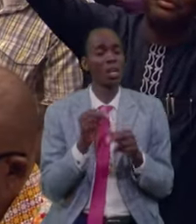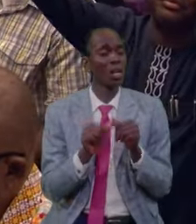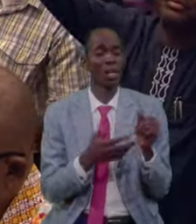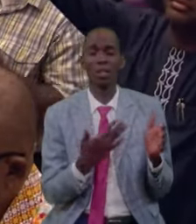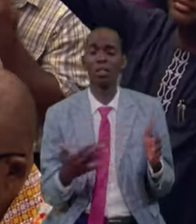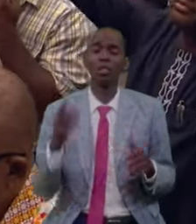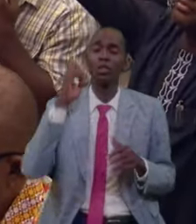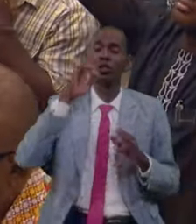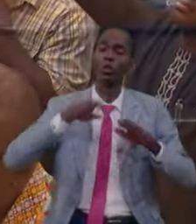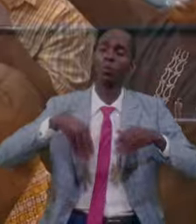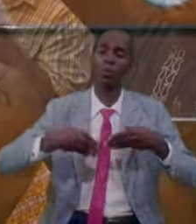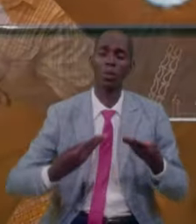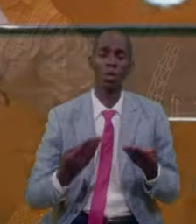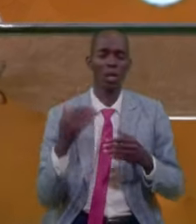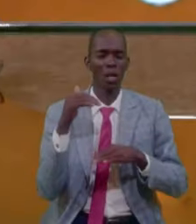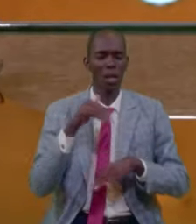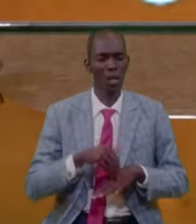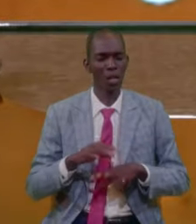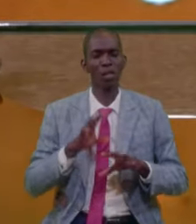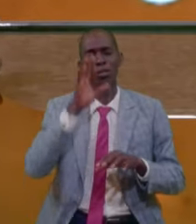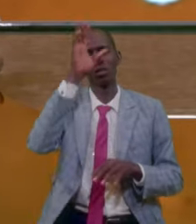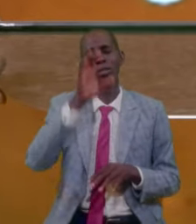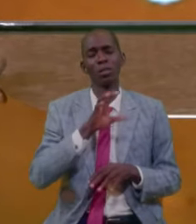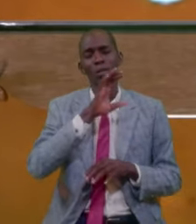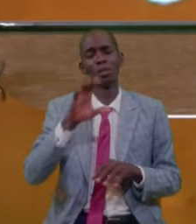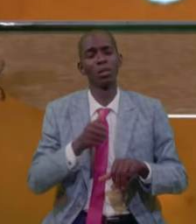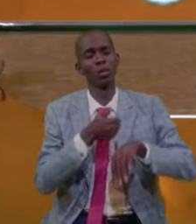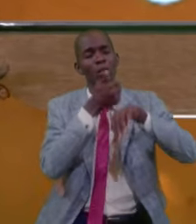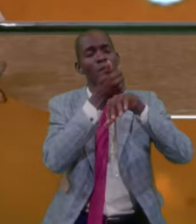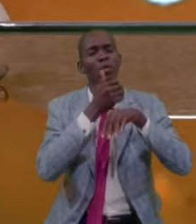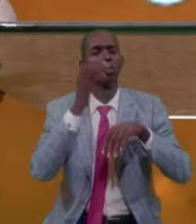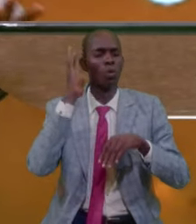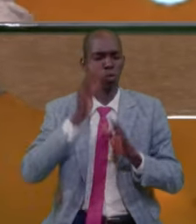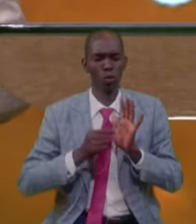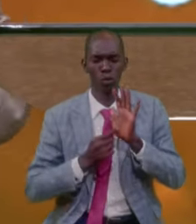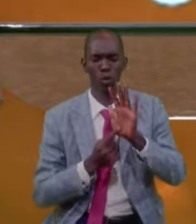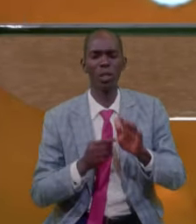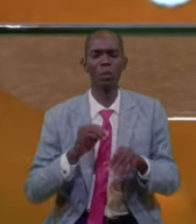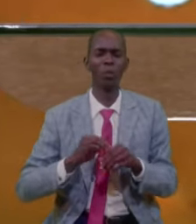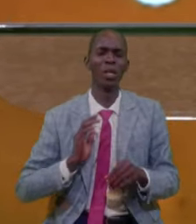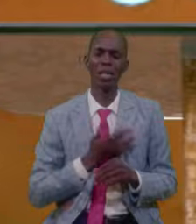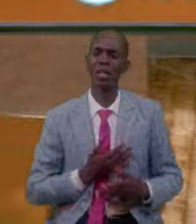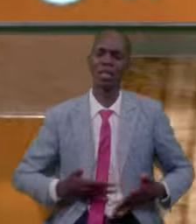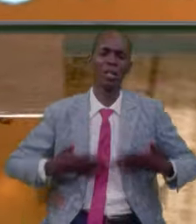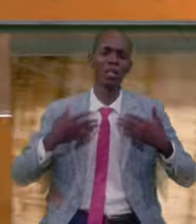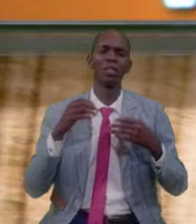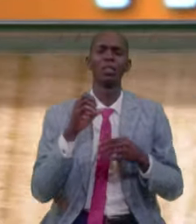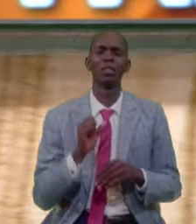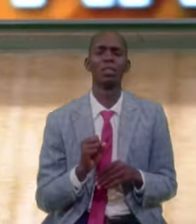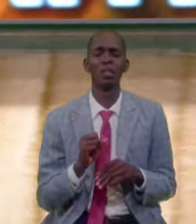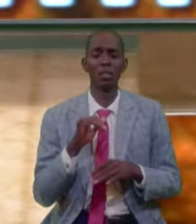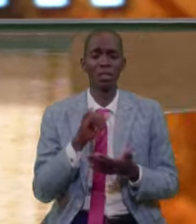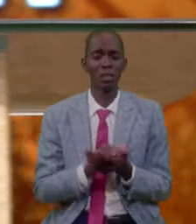Everything you provided at Calvary will reflect in our lives. That